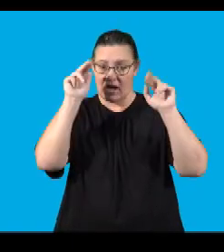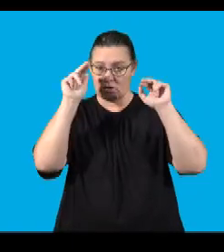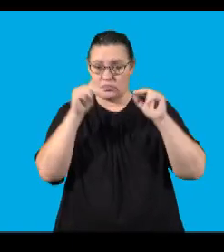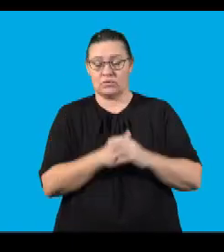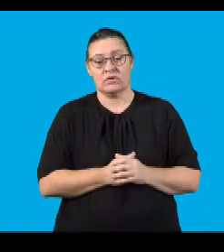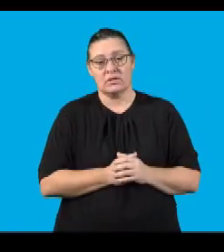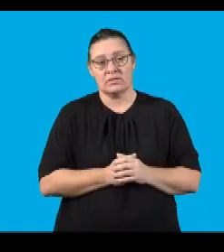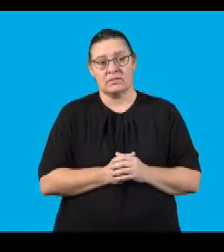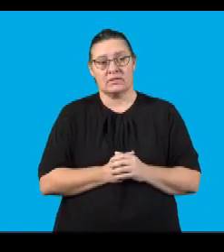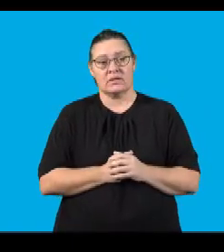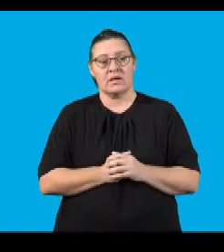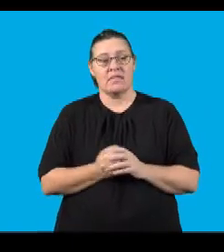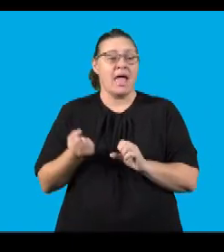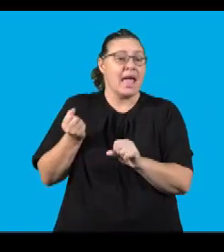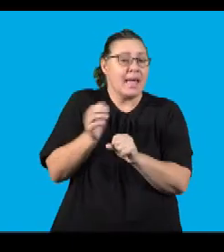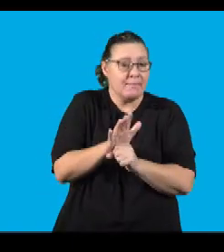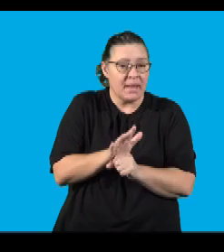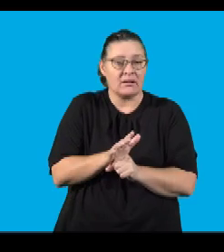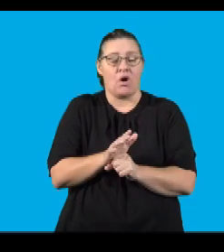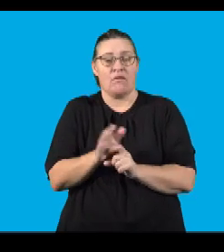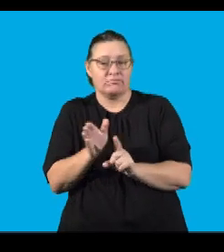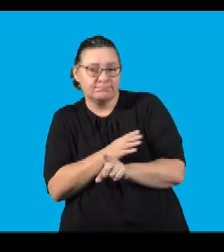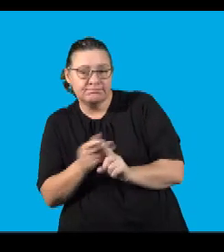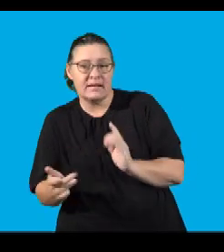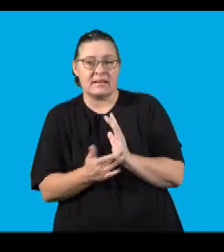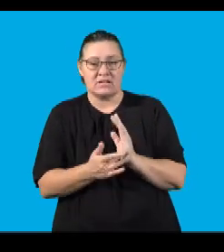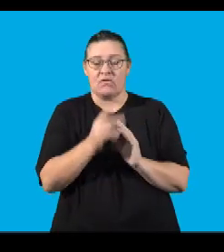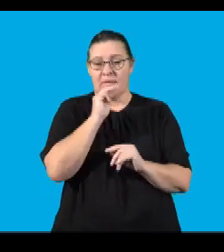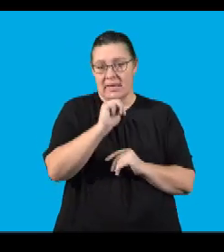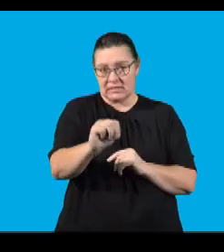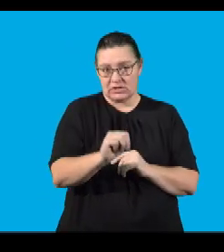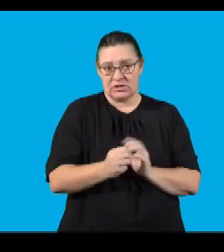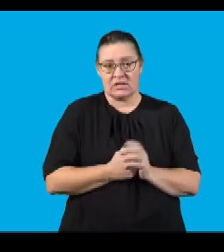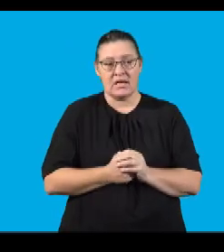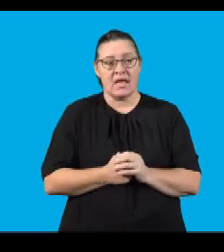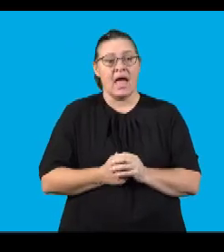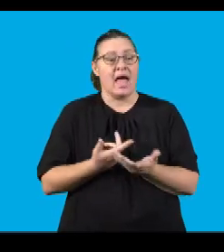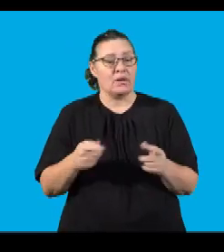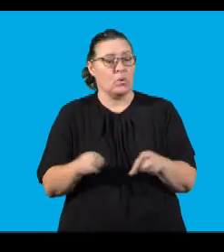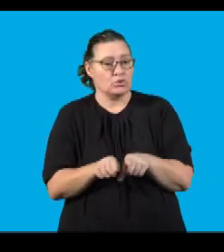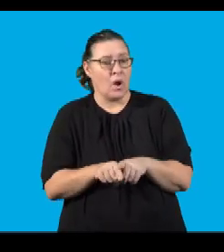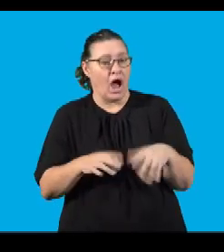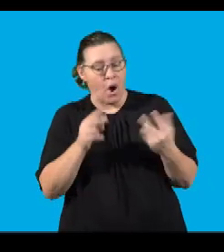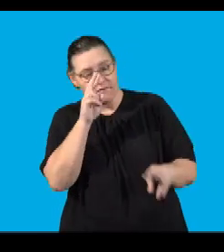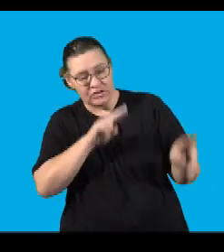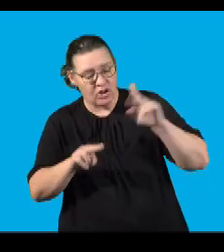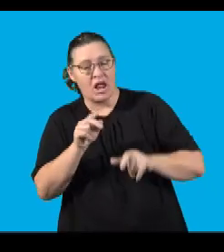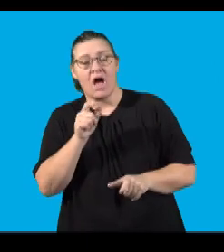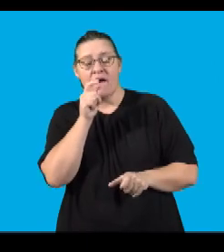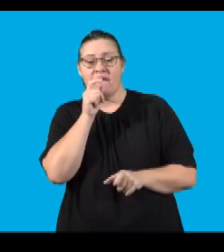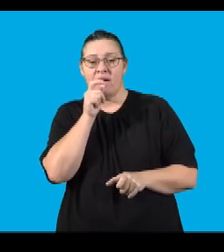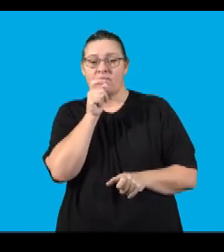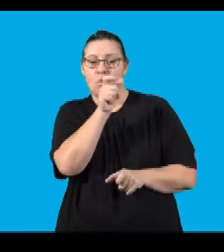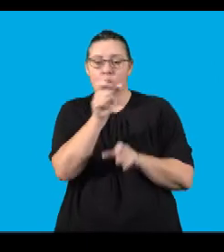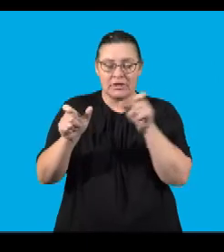cartoon, the impact of persuasive techniques on the message, and then also how visual and verbal